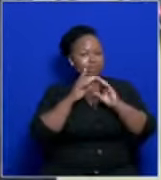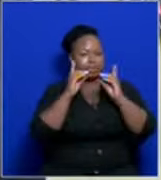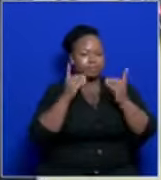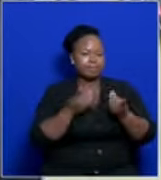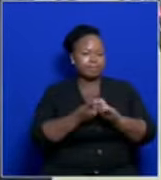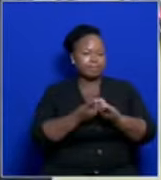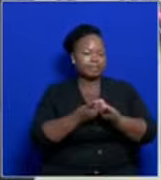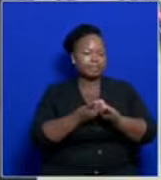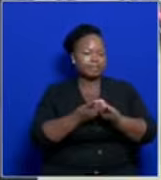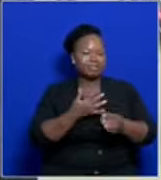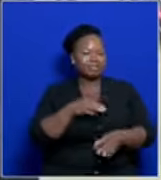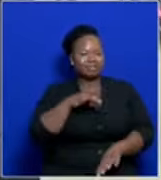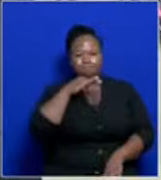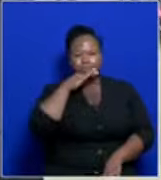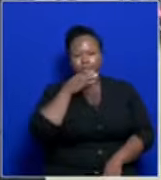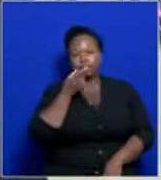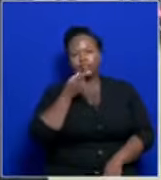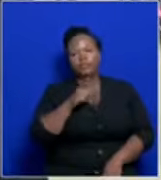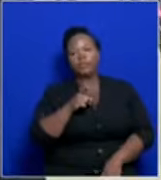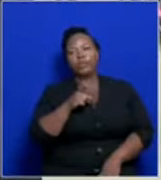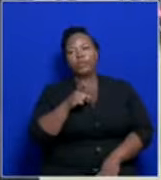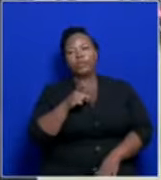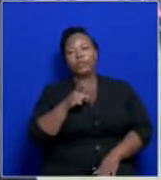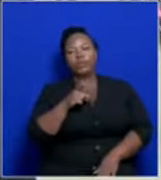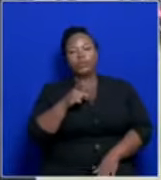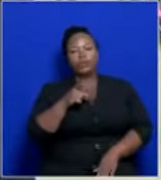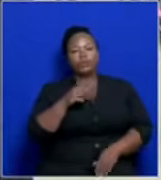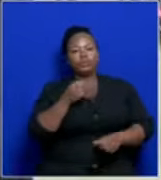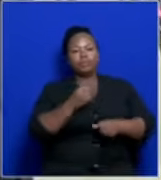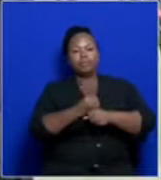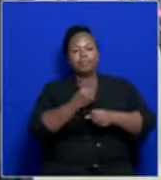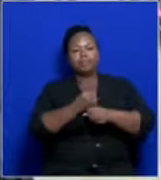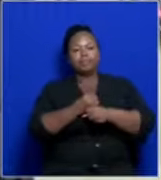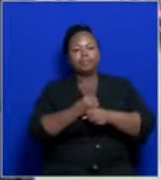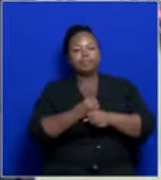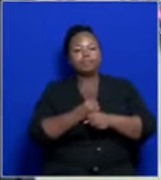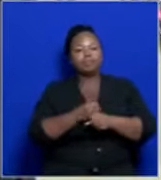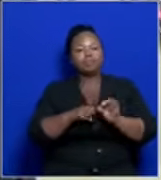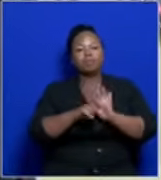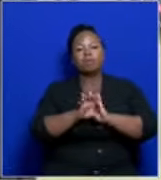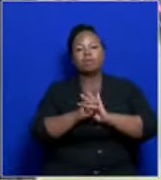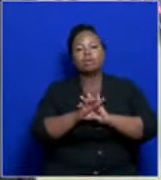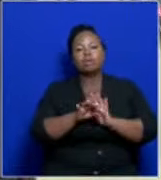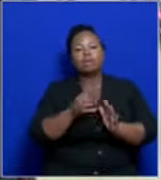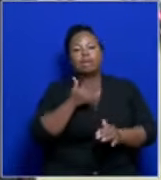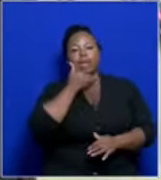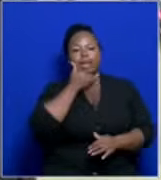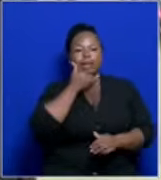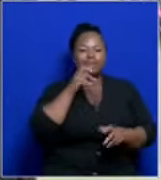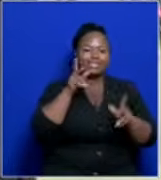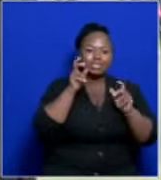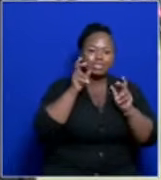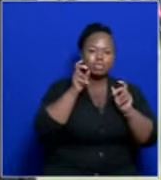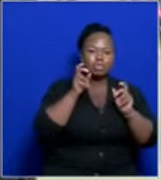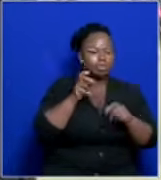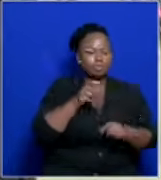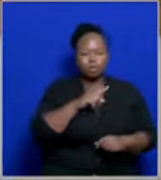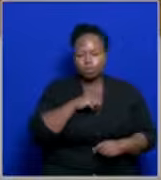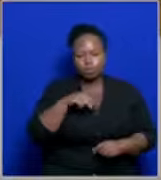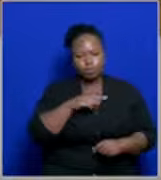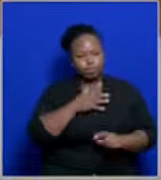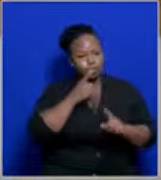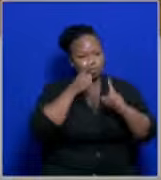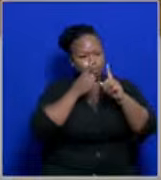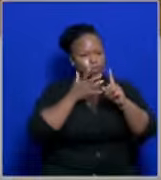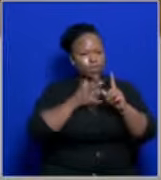to please the media, is to seek for justice, even